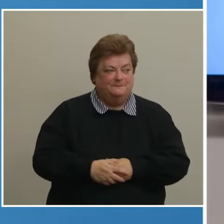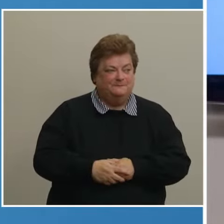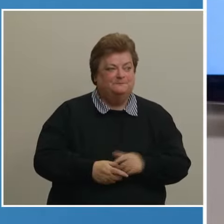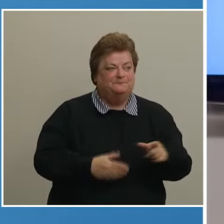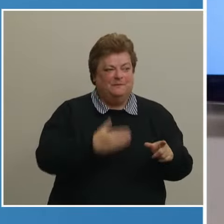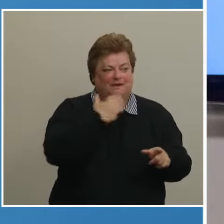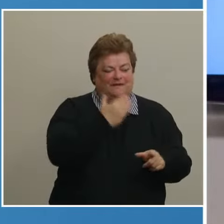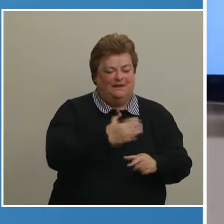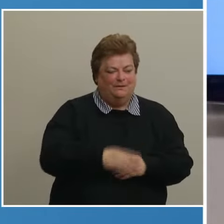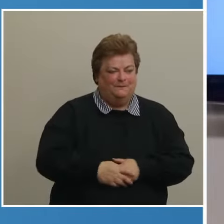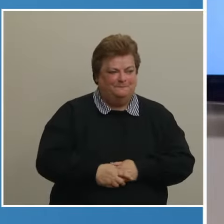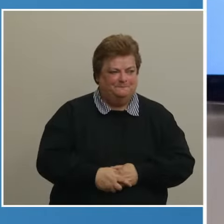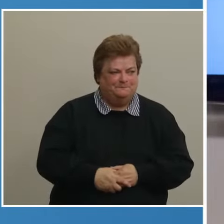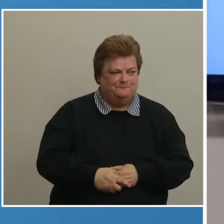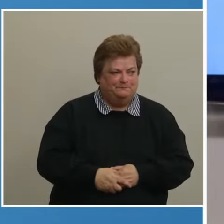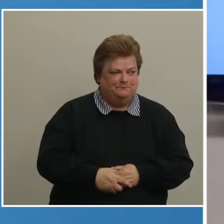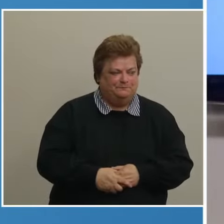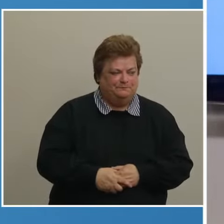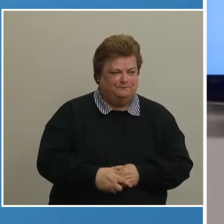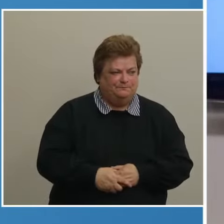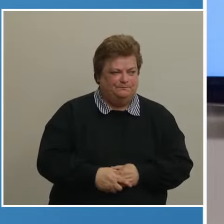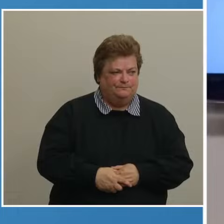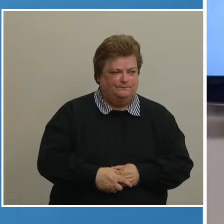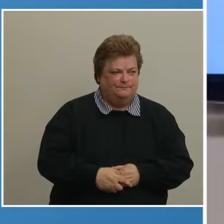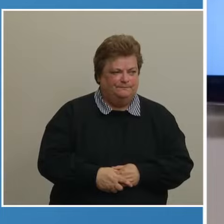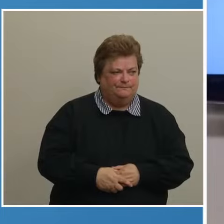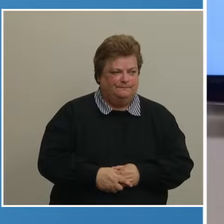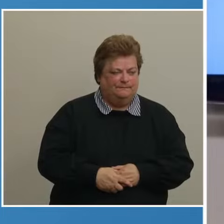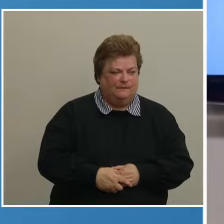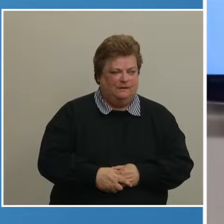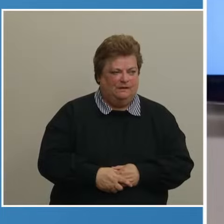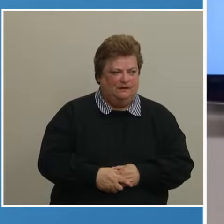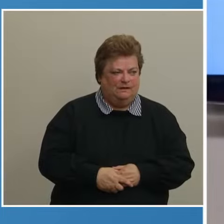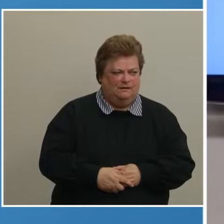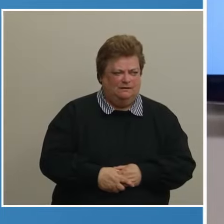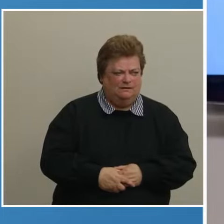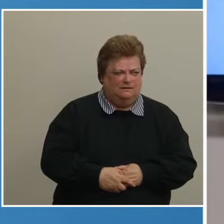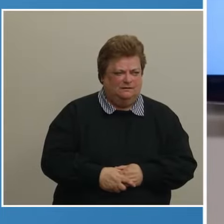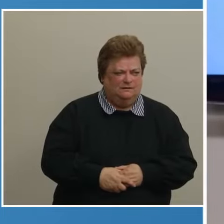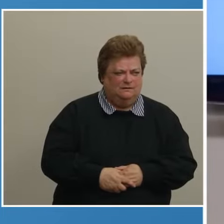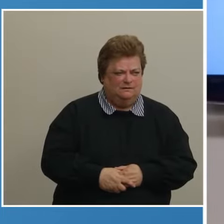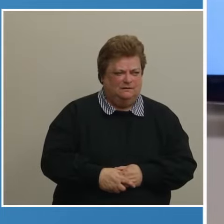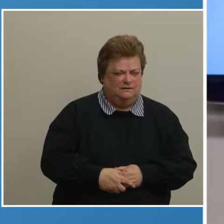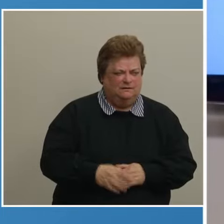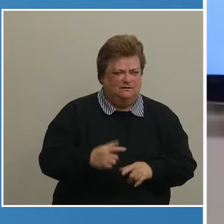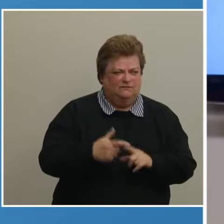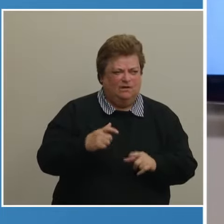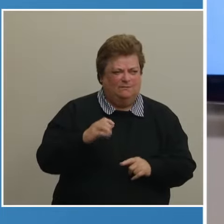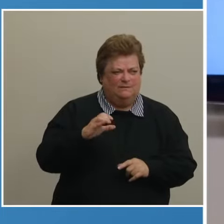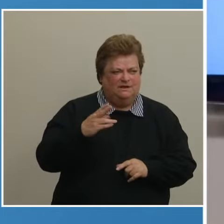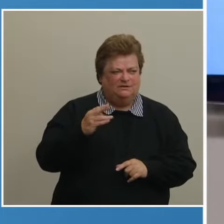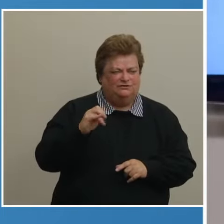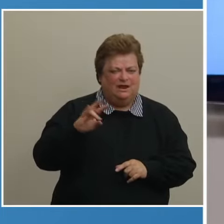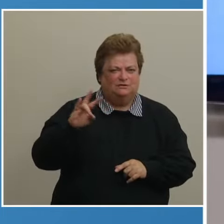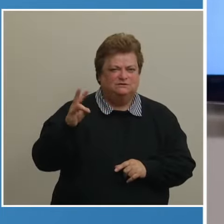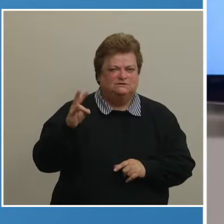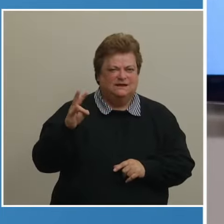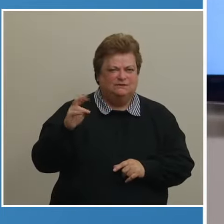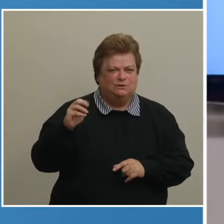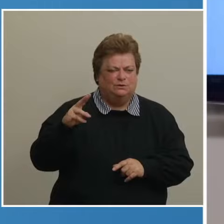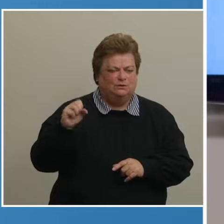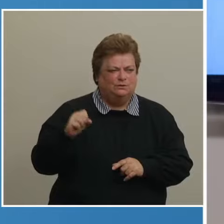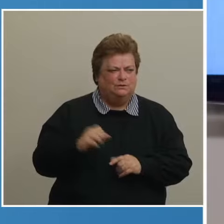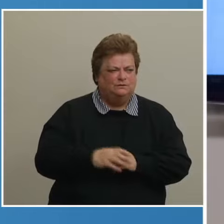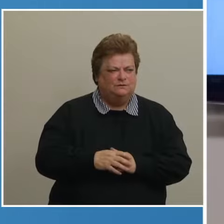Great, thank you. Thank you. While you're up there, Andrew, from Channel 7 News, I was wondering, how far do you